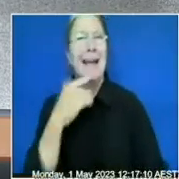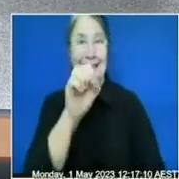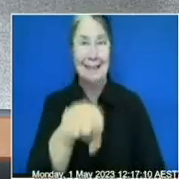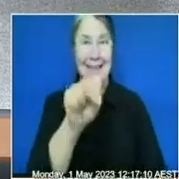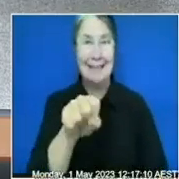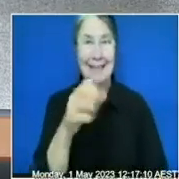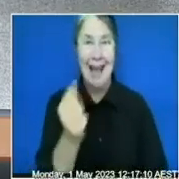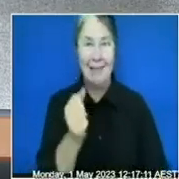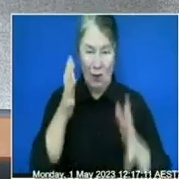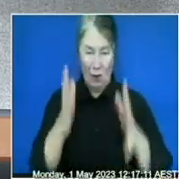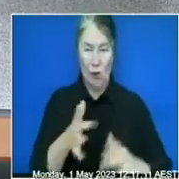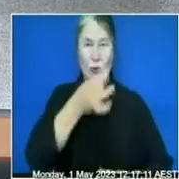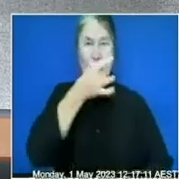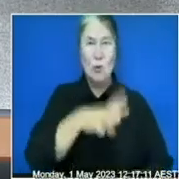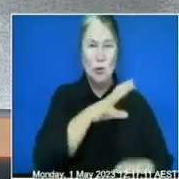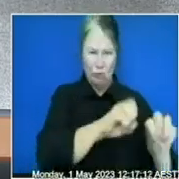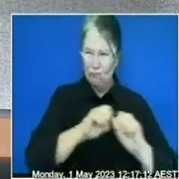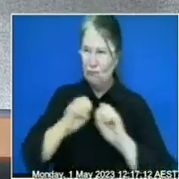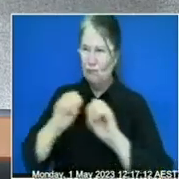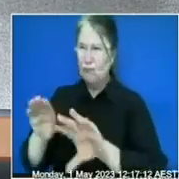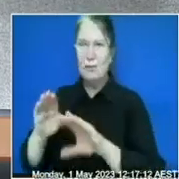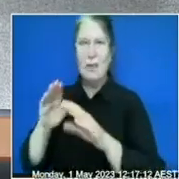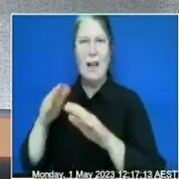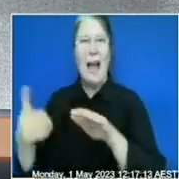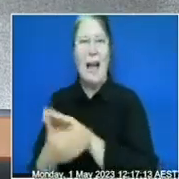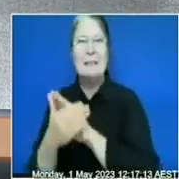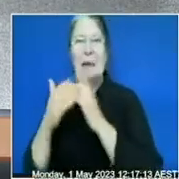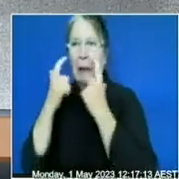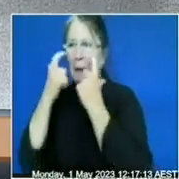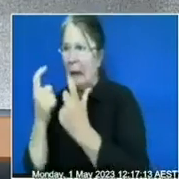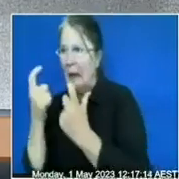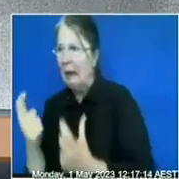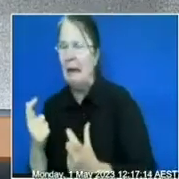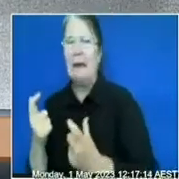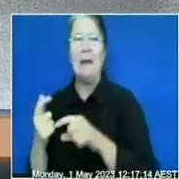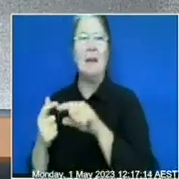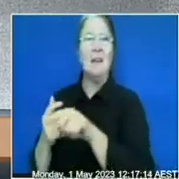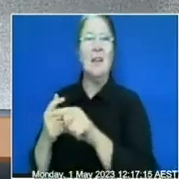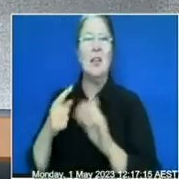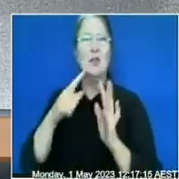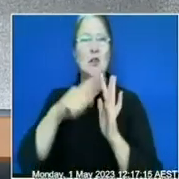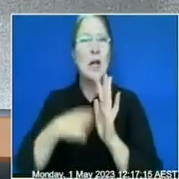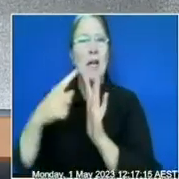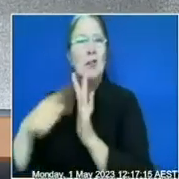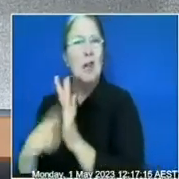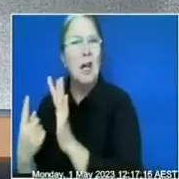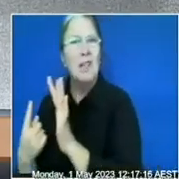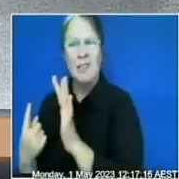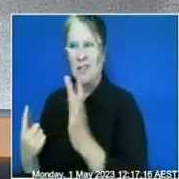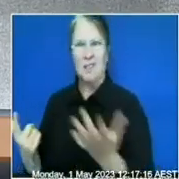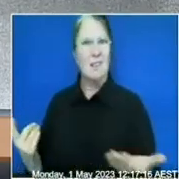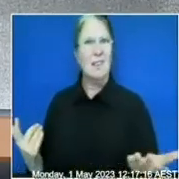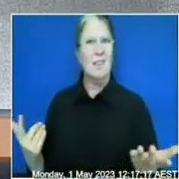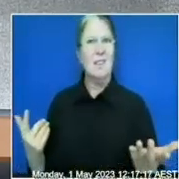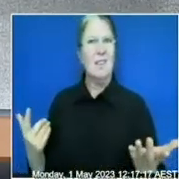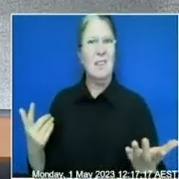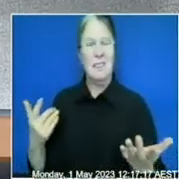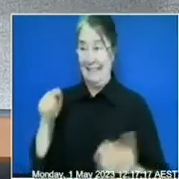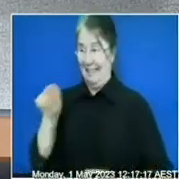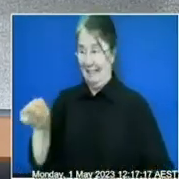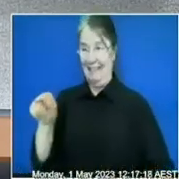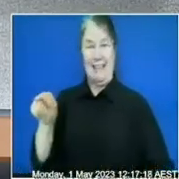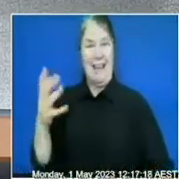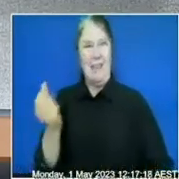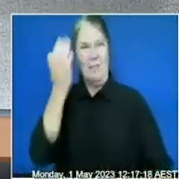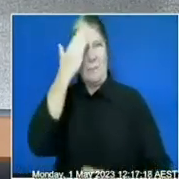you understand the development of children. I'm not sure if you know any 12-year-olds, but think about their capacity